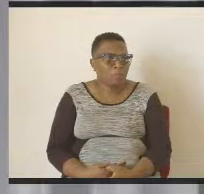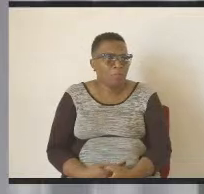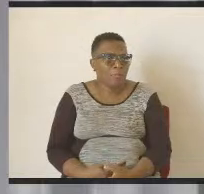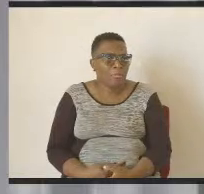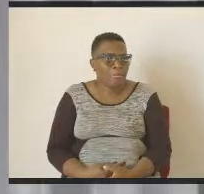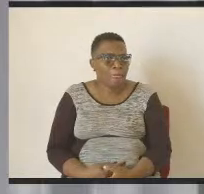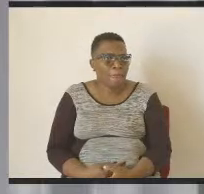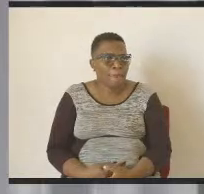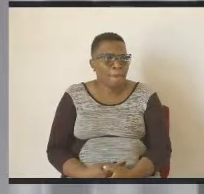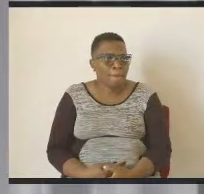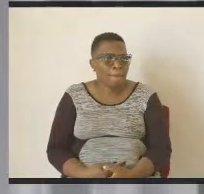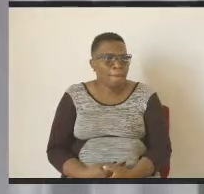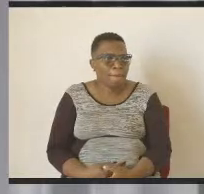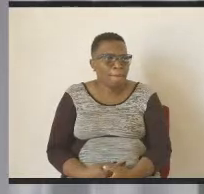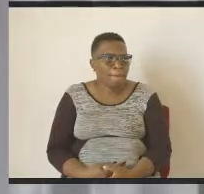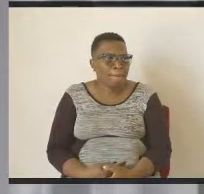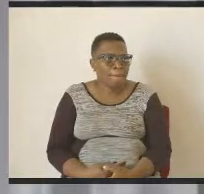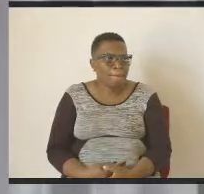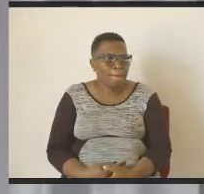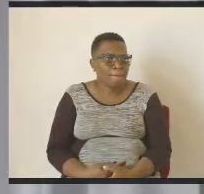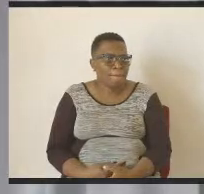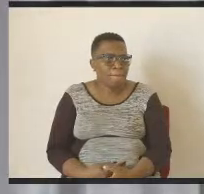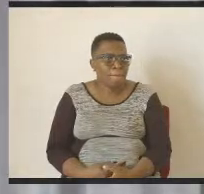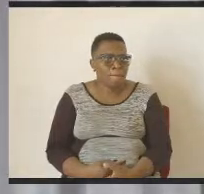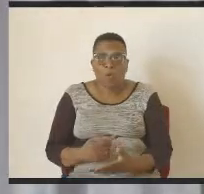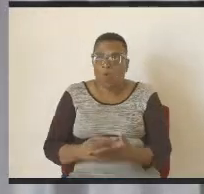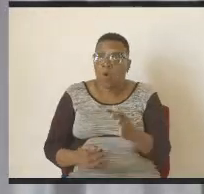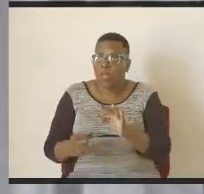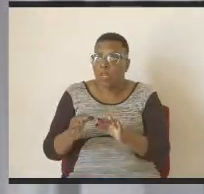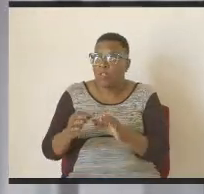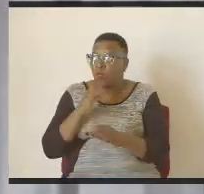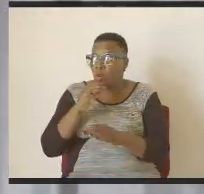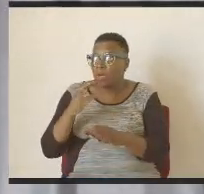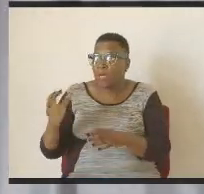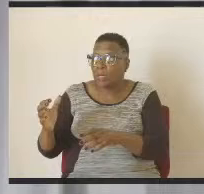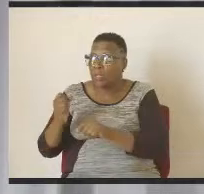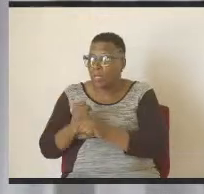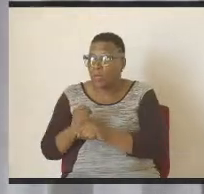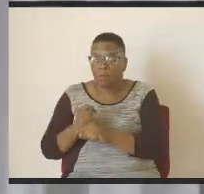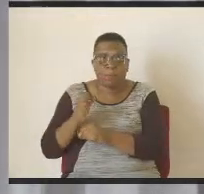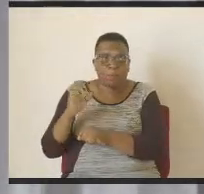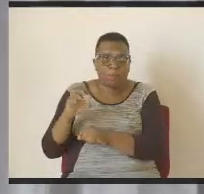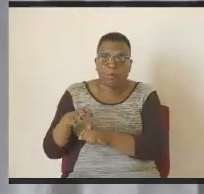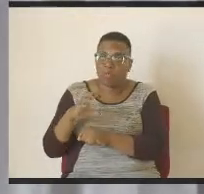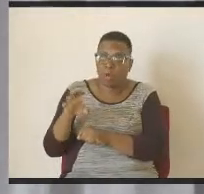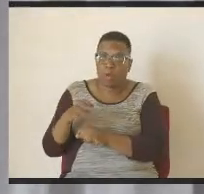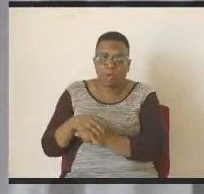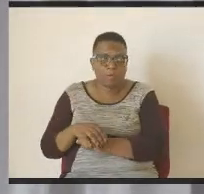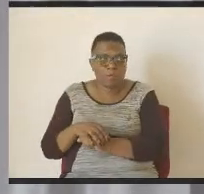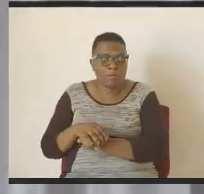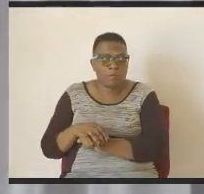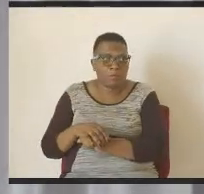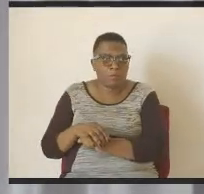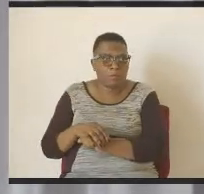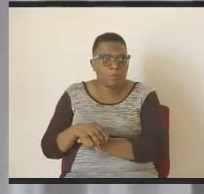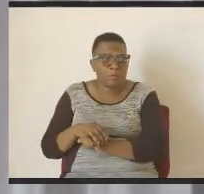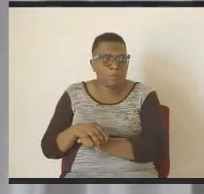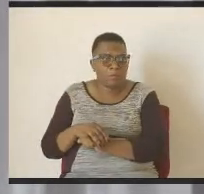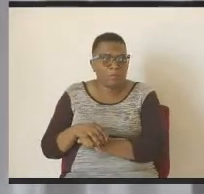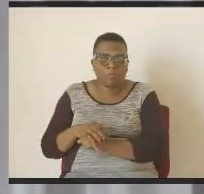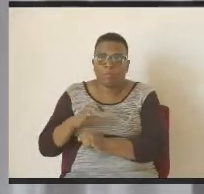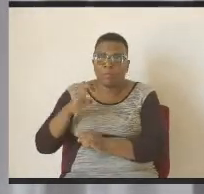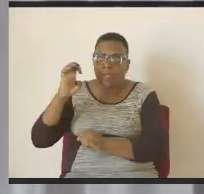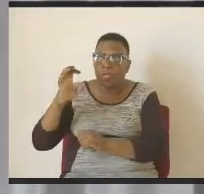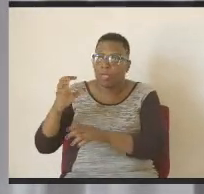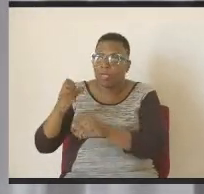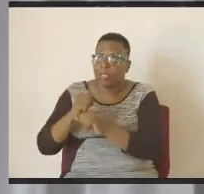right there. What if we do not take up the cross? Matthew 10:38. And he that taketh not